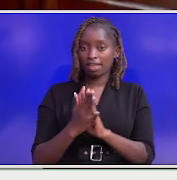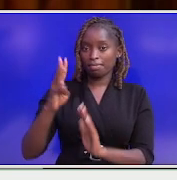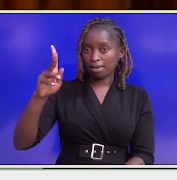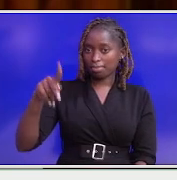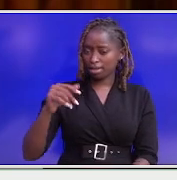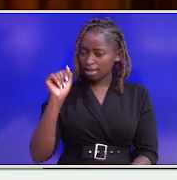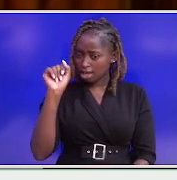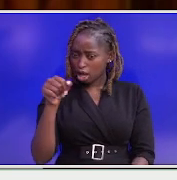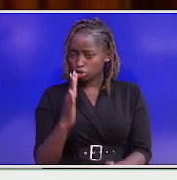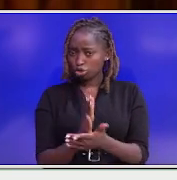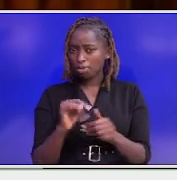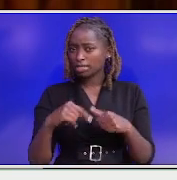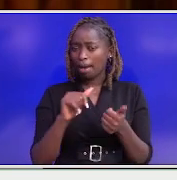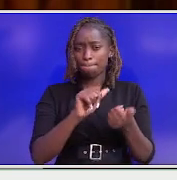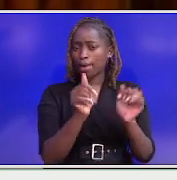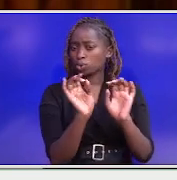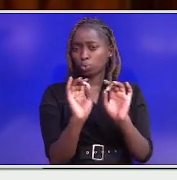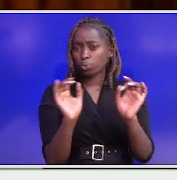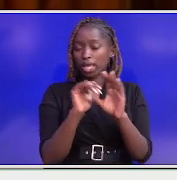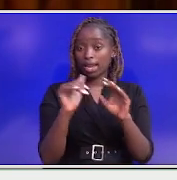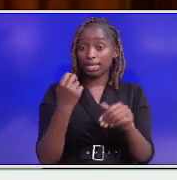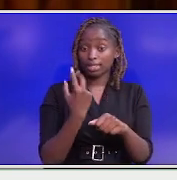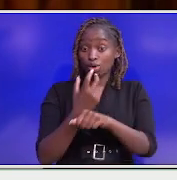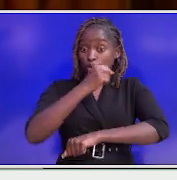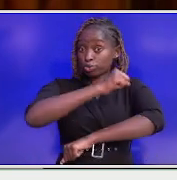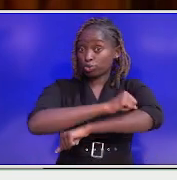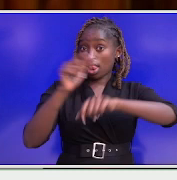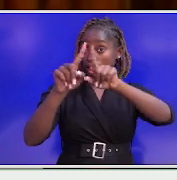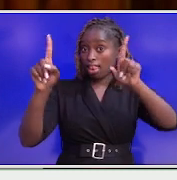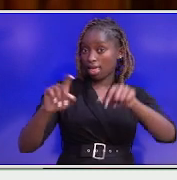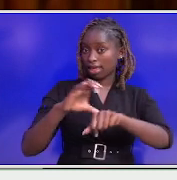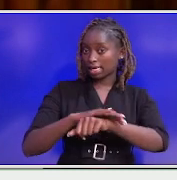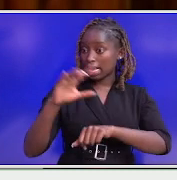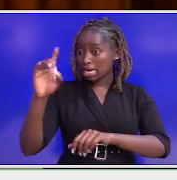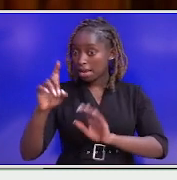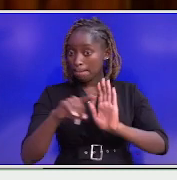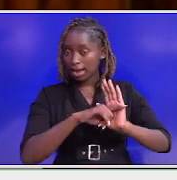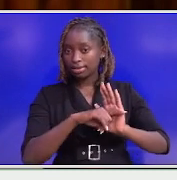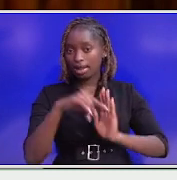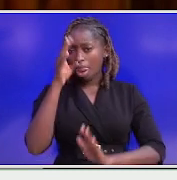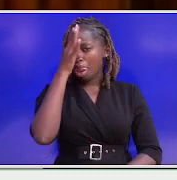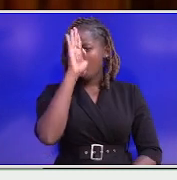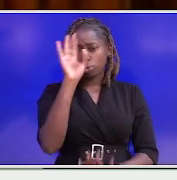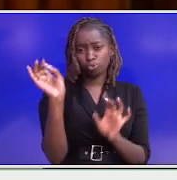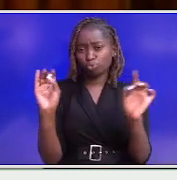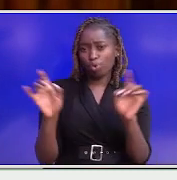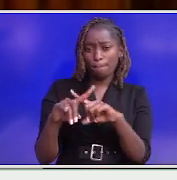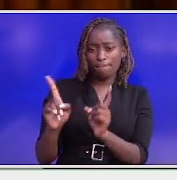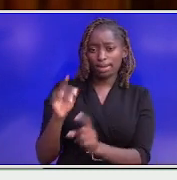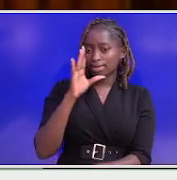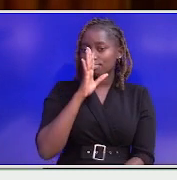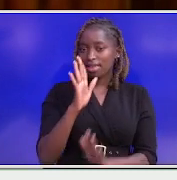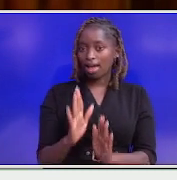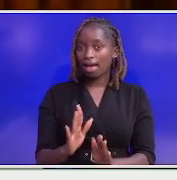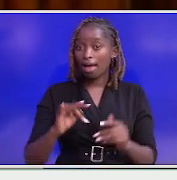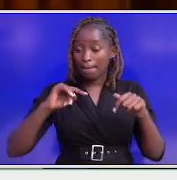did not do well in my secondary school. I got a D minus, no doubt. But Mr. Speaker,